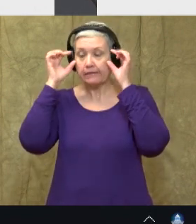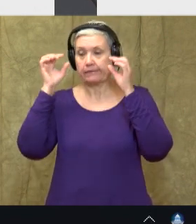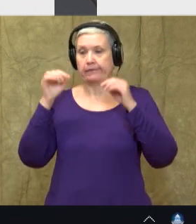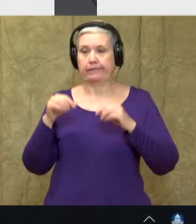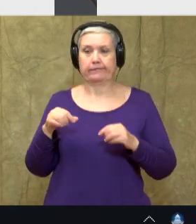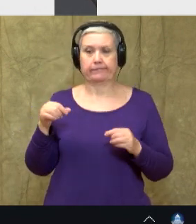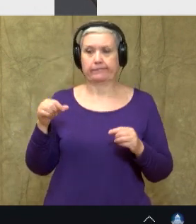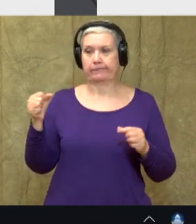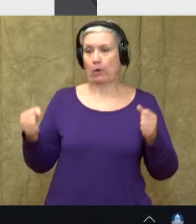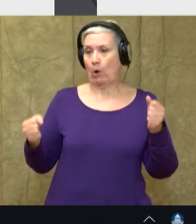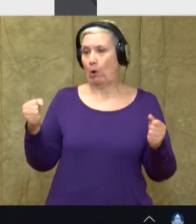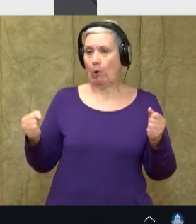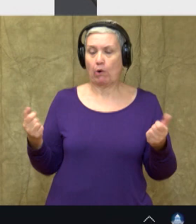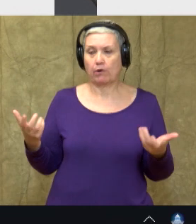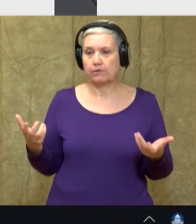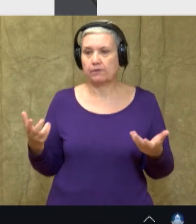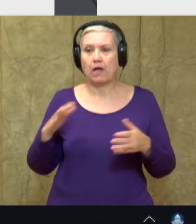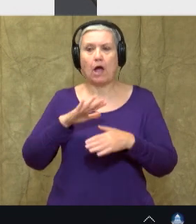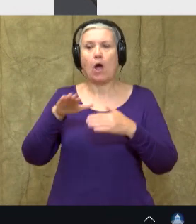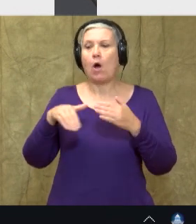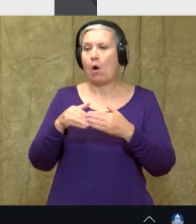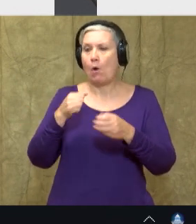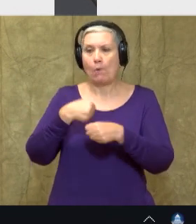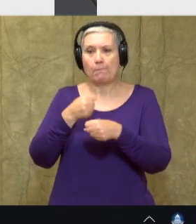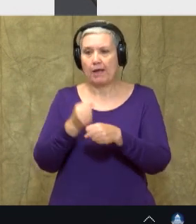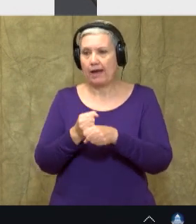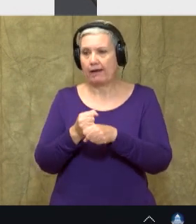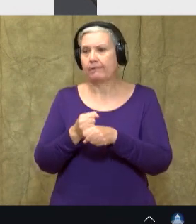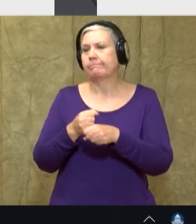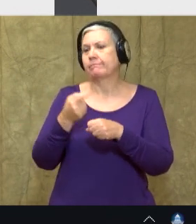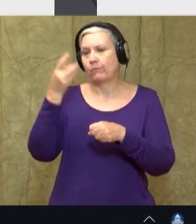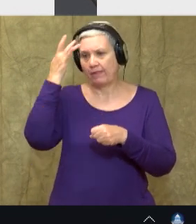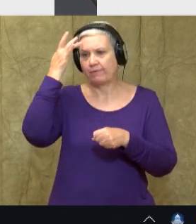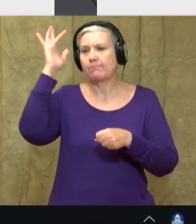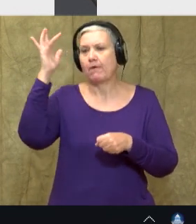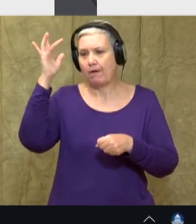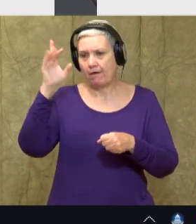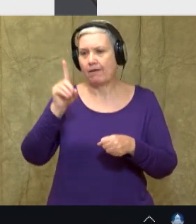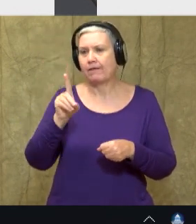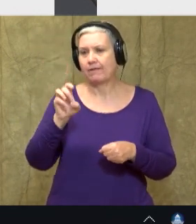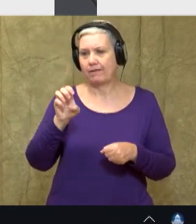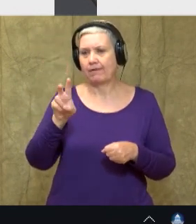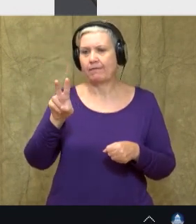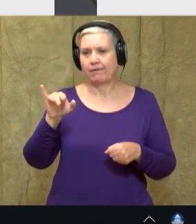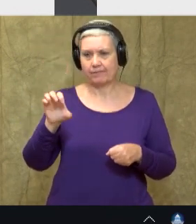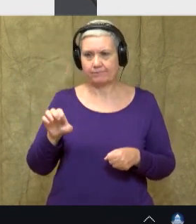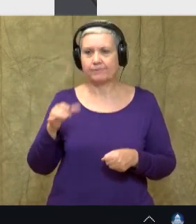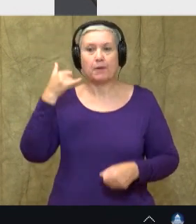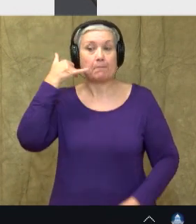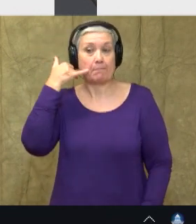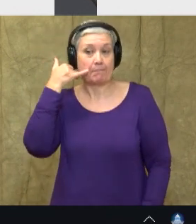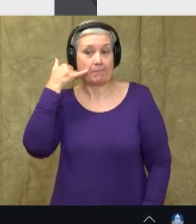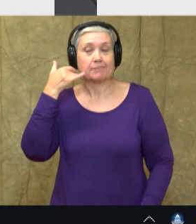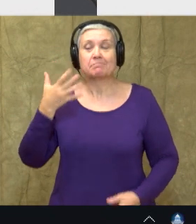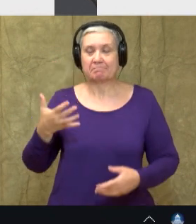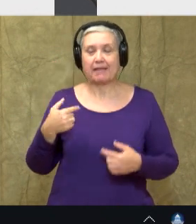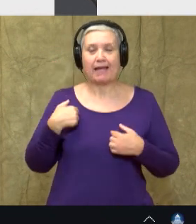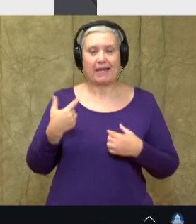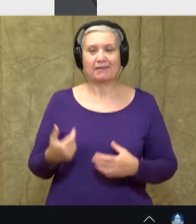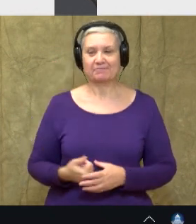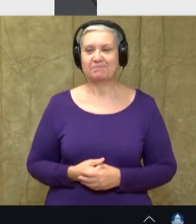smart devices. Ms. Lewis, do you have a smart device? I do. Oh, wow. Yes, cell phone's most popular. Oh,